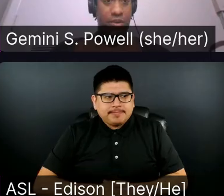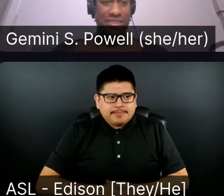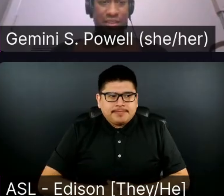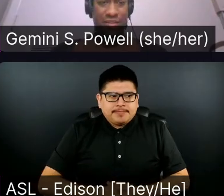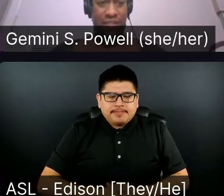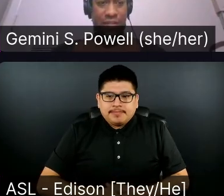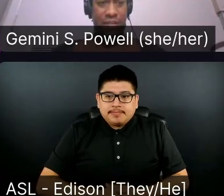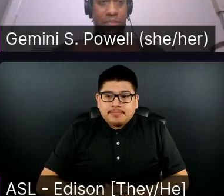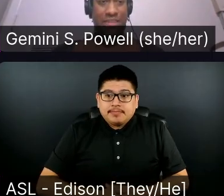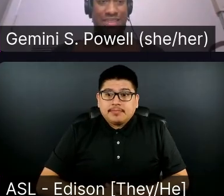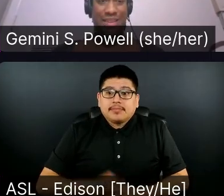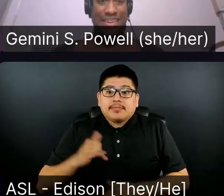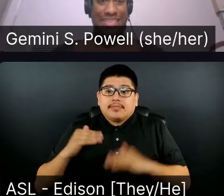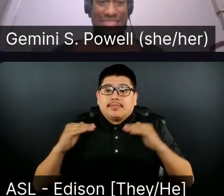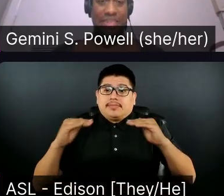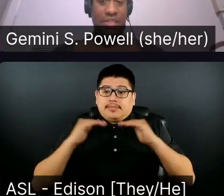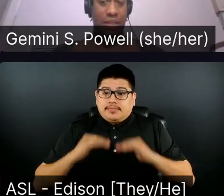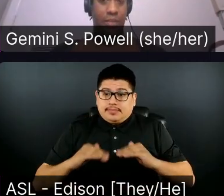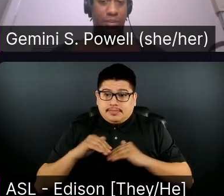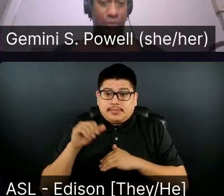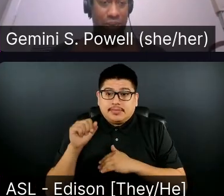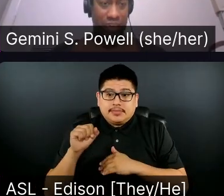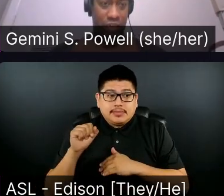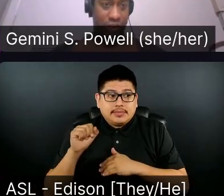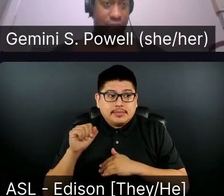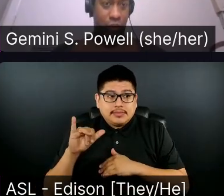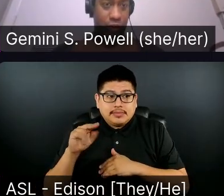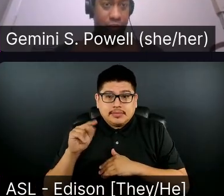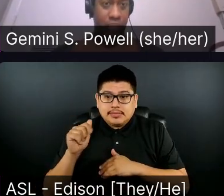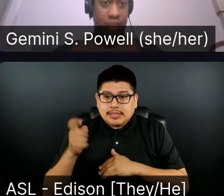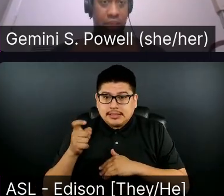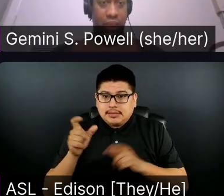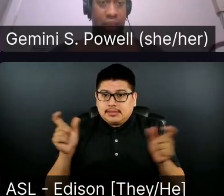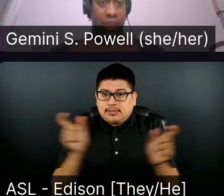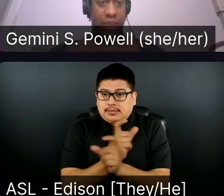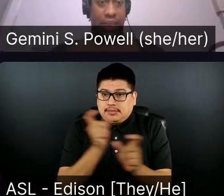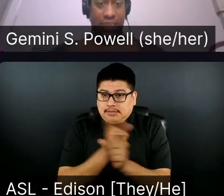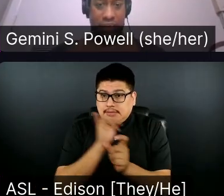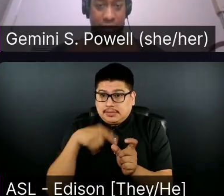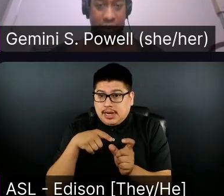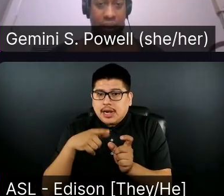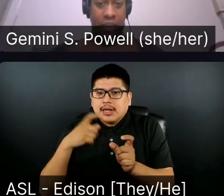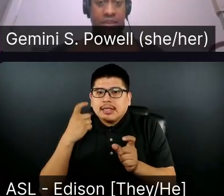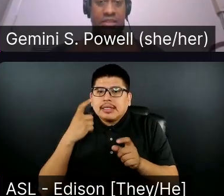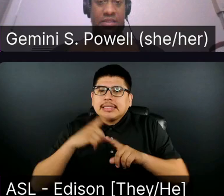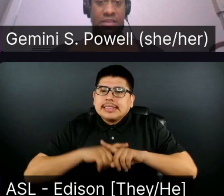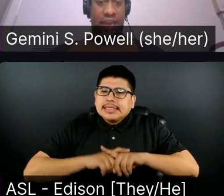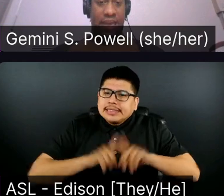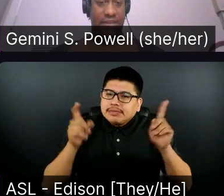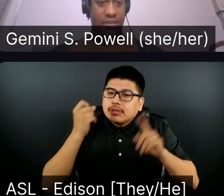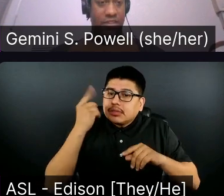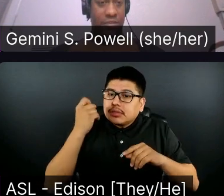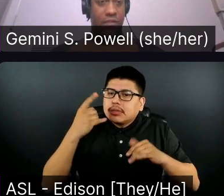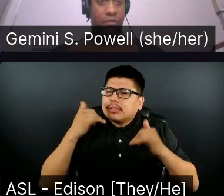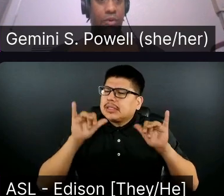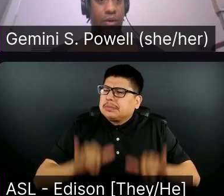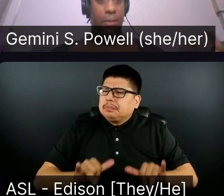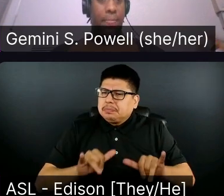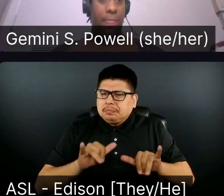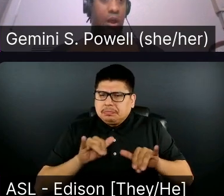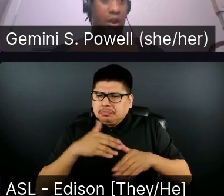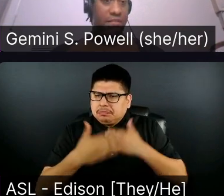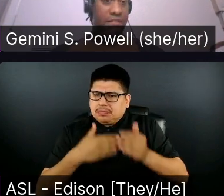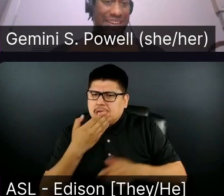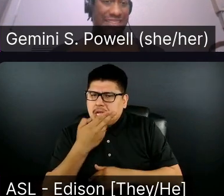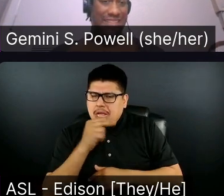mentioned before, it's a little different, but still essentially pretty straightforward. HTML elements, as mentioned